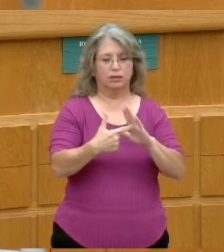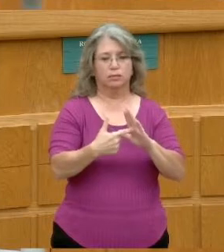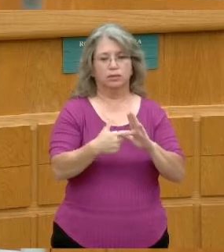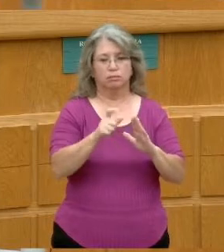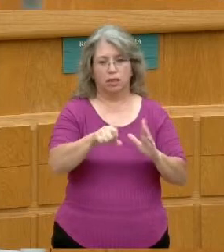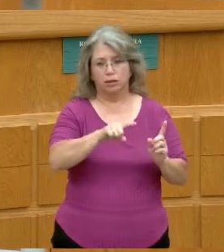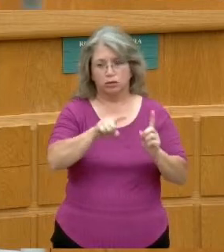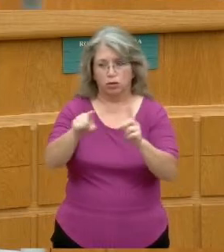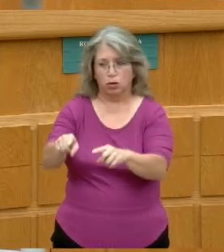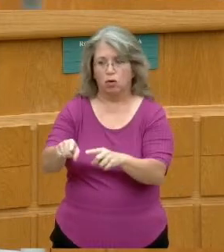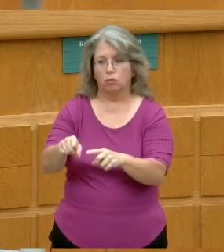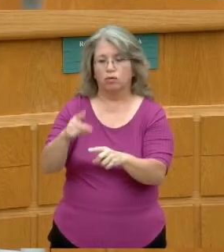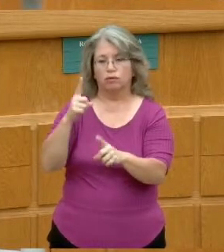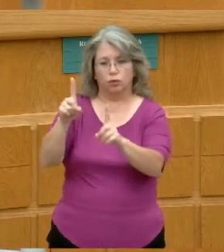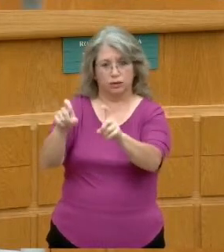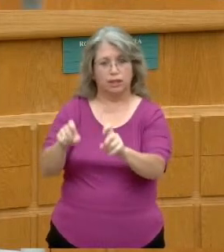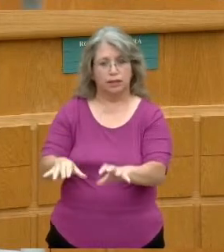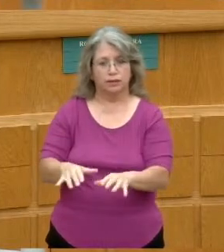as well.